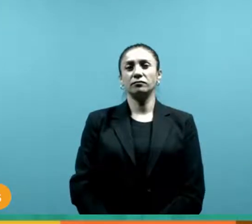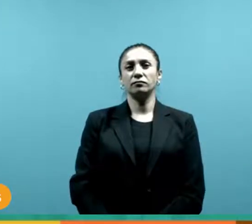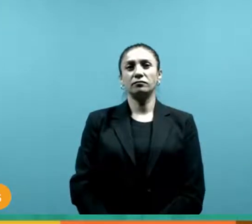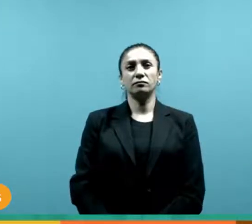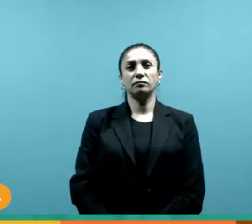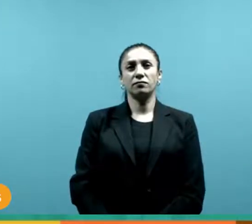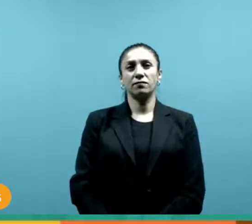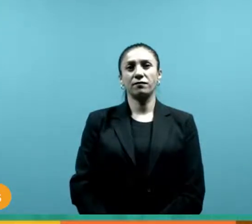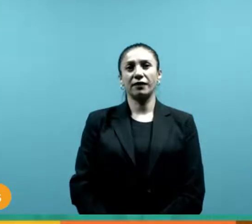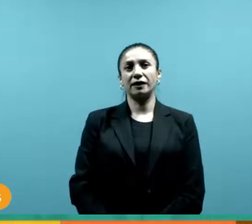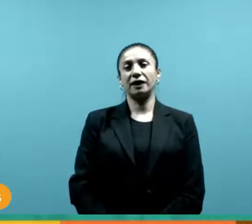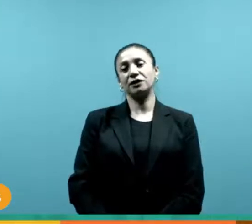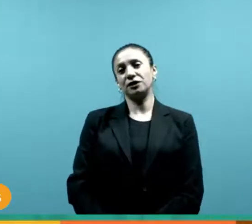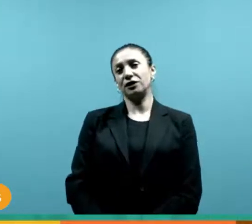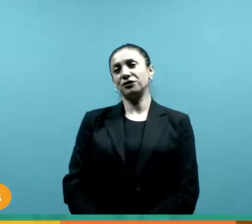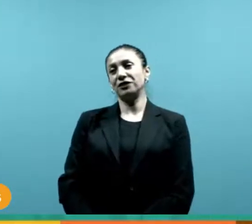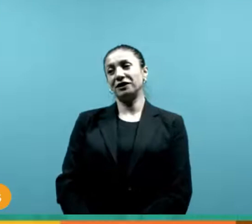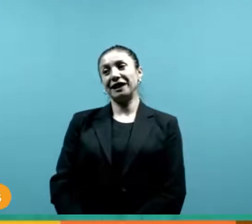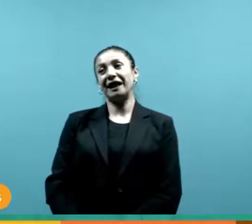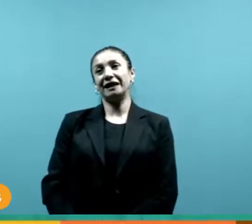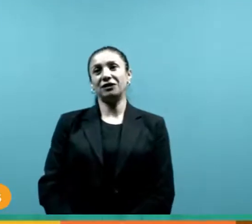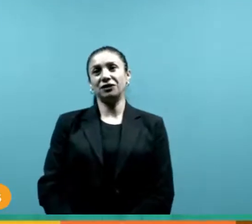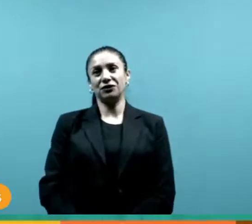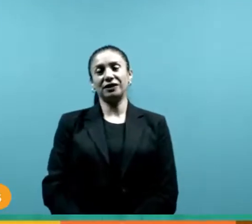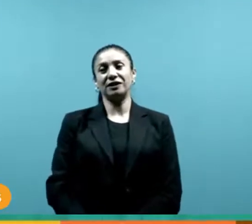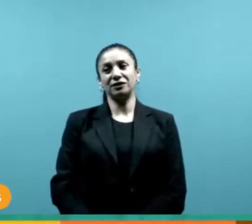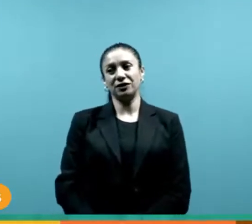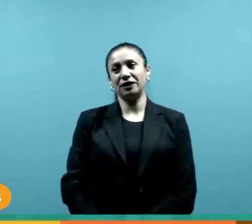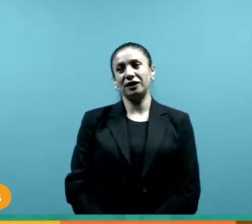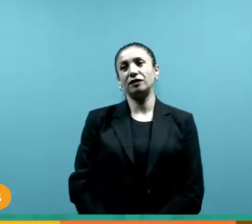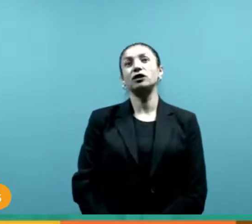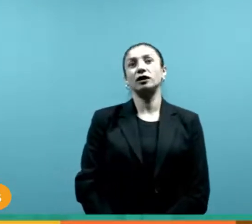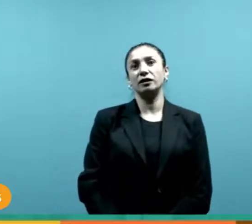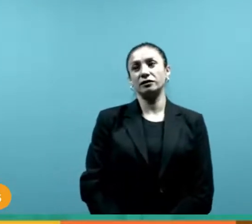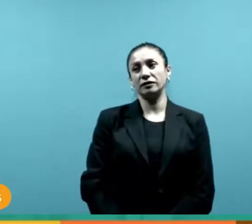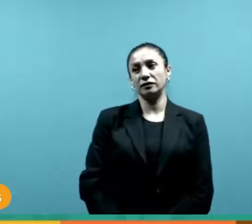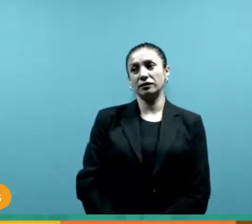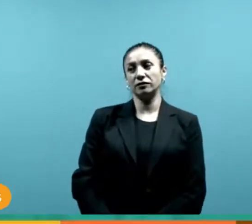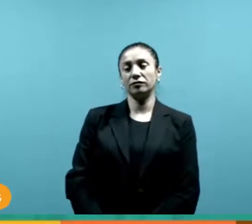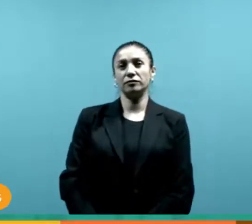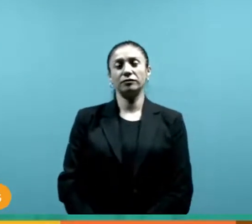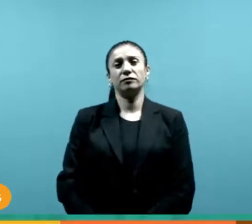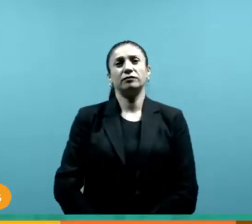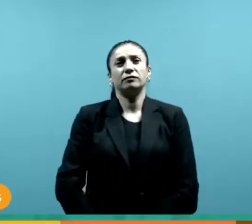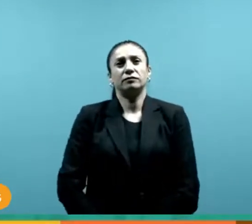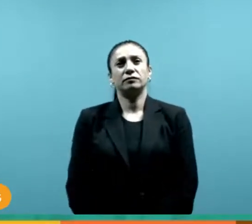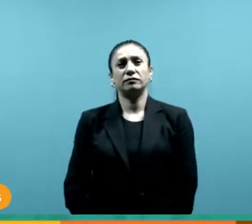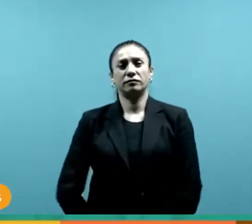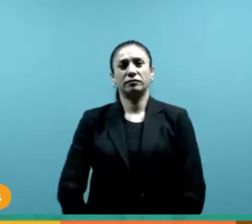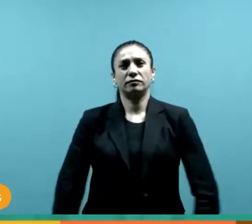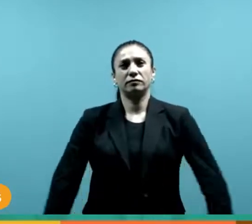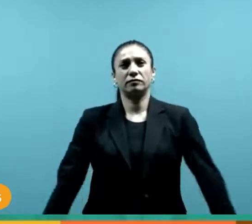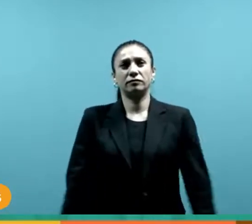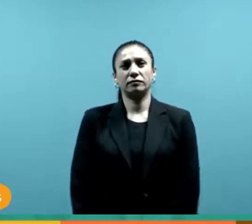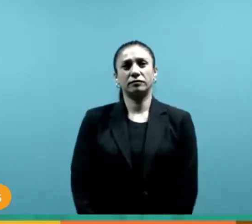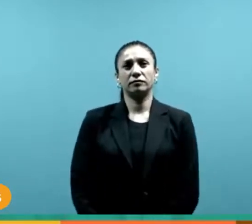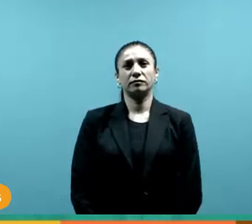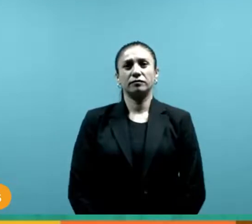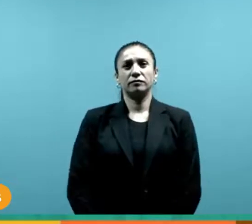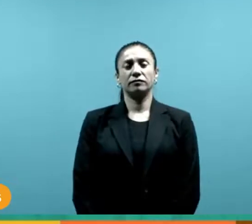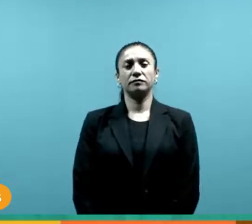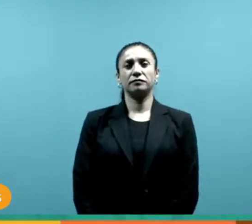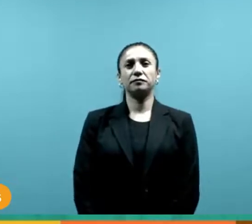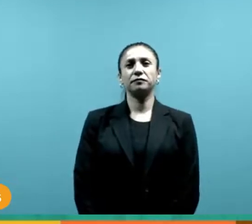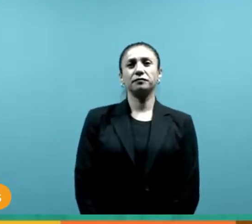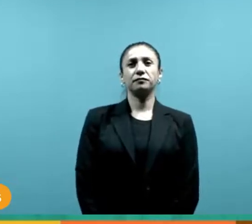because sometimes people today, they want us to be short, to be very brief, to say everything in just few sentences.